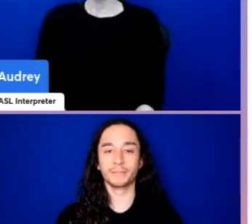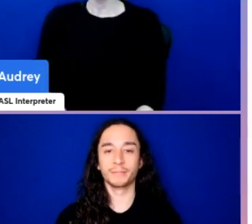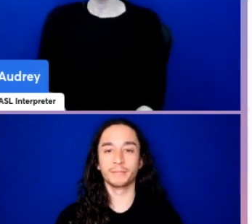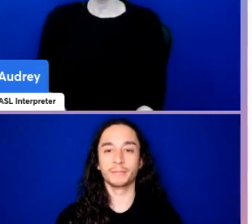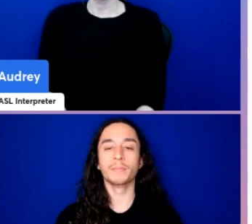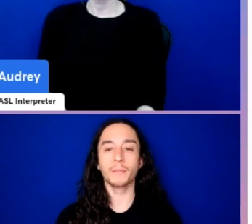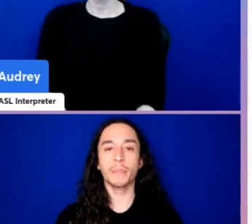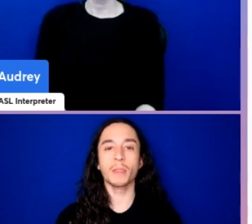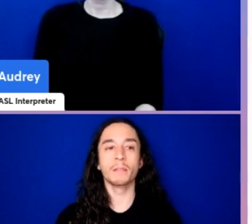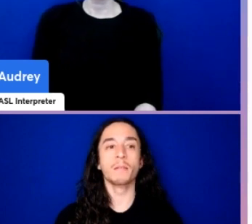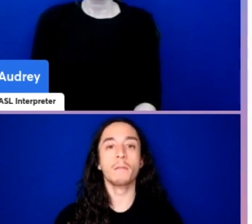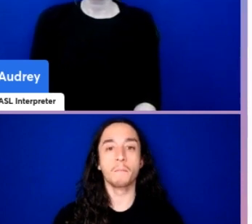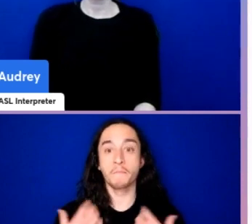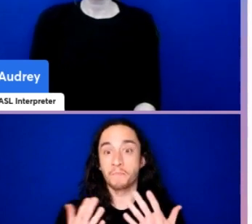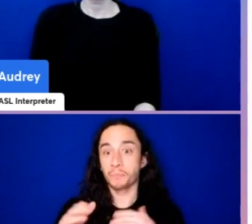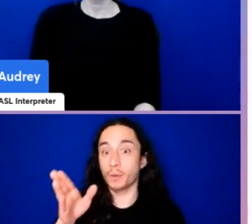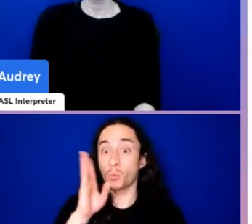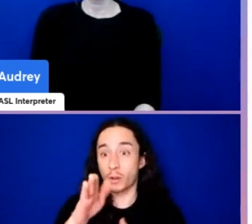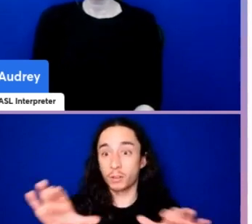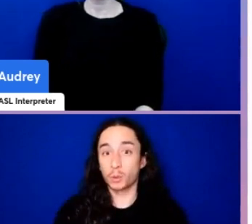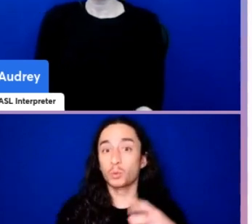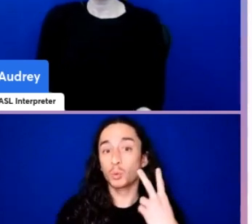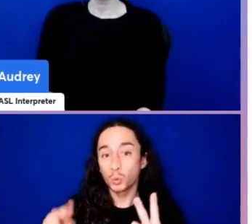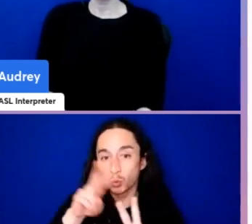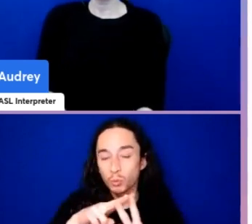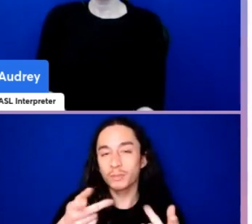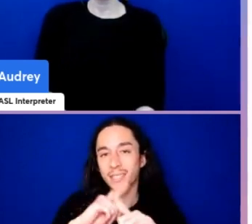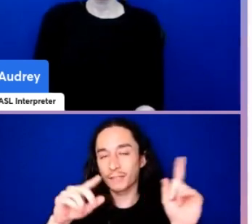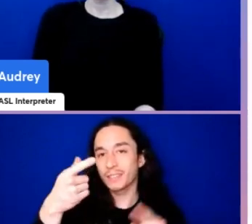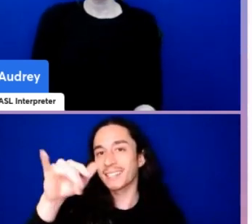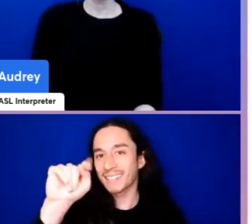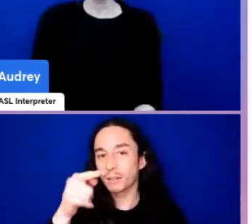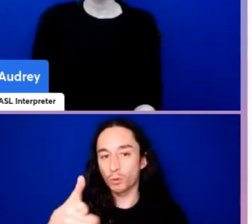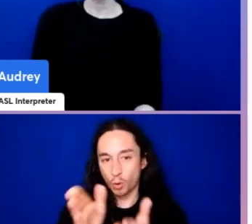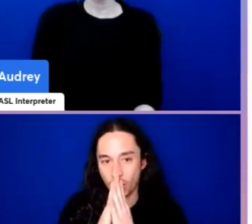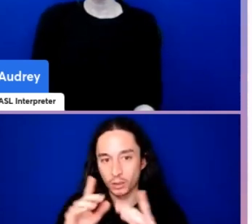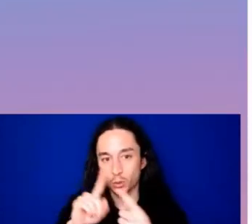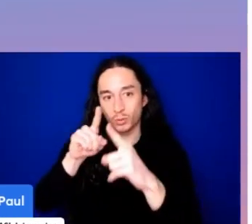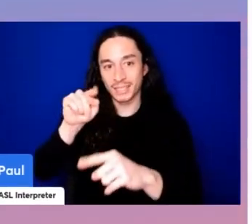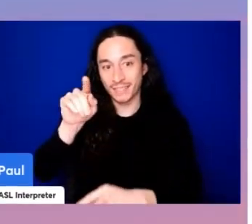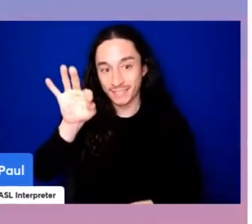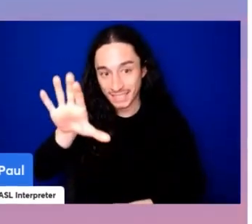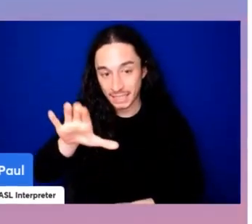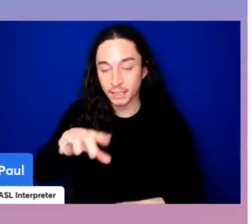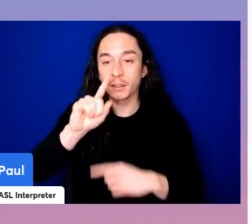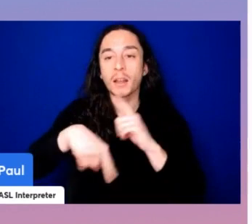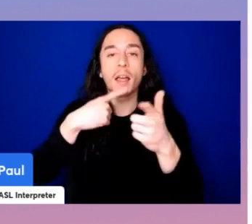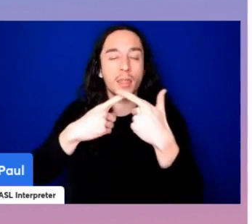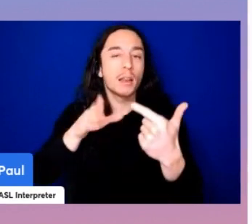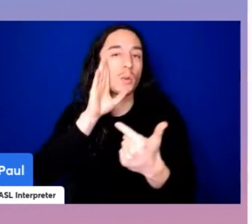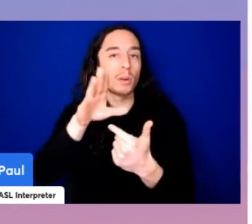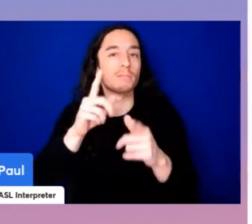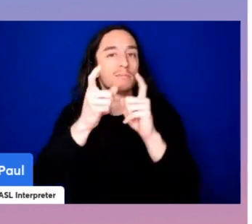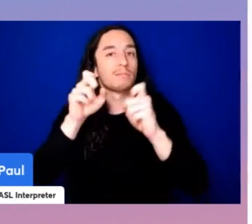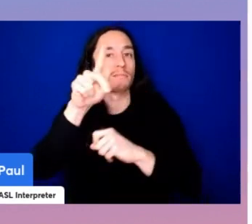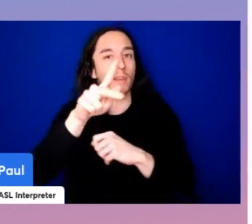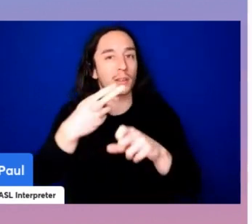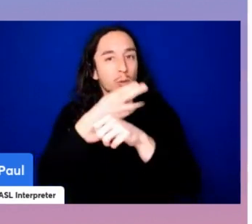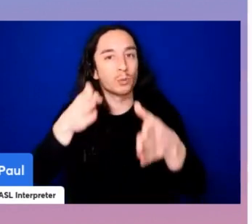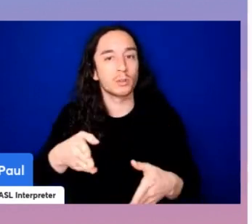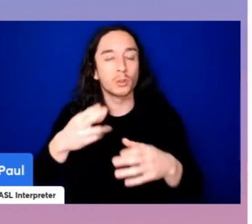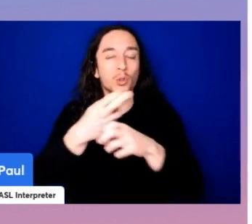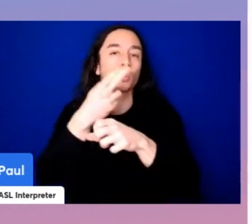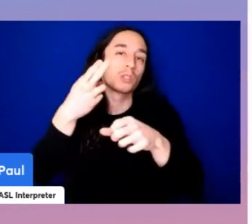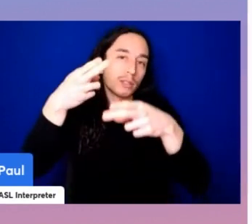it is going to do two different GET requests to TFC, and then it is going to return the usernames for those